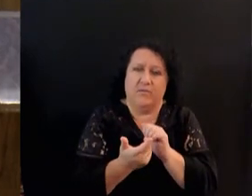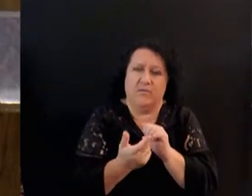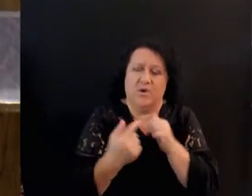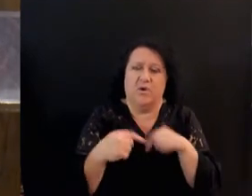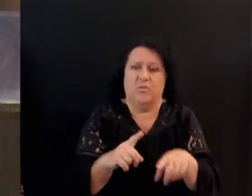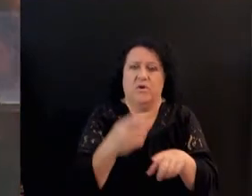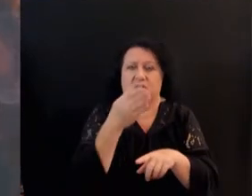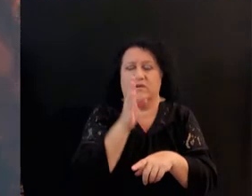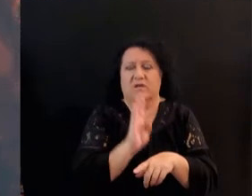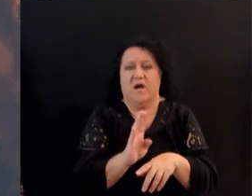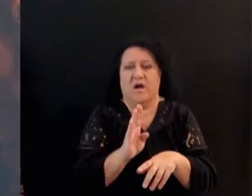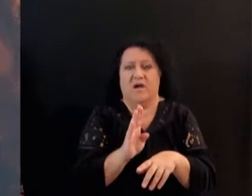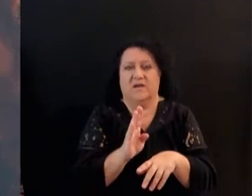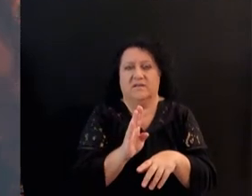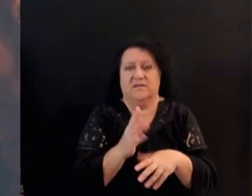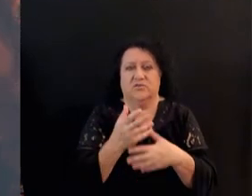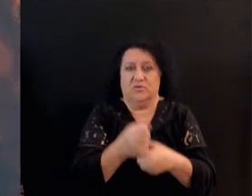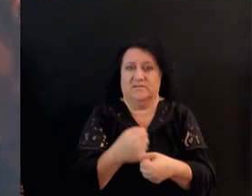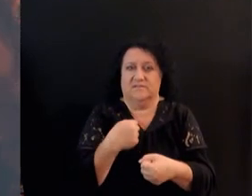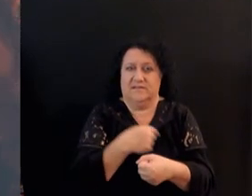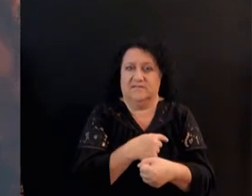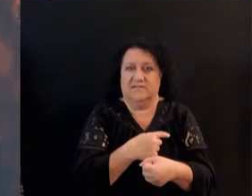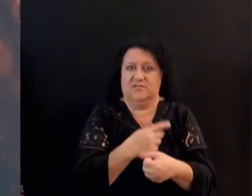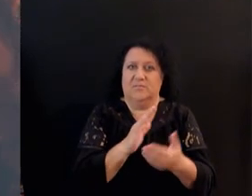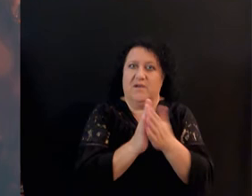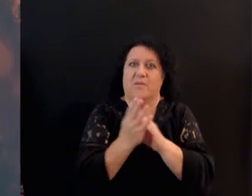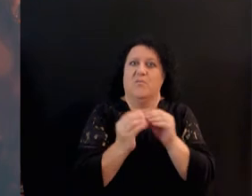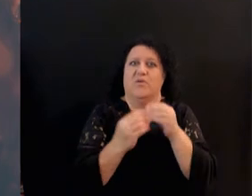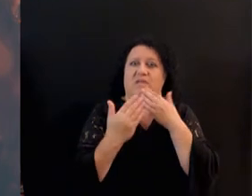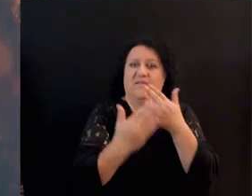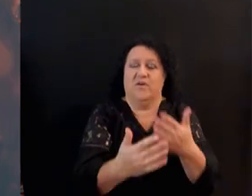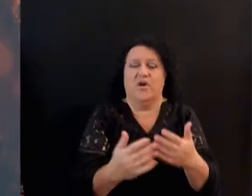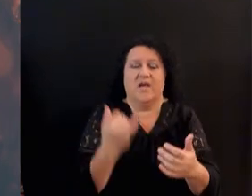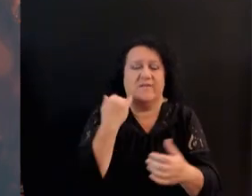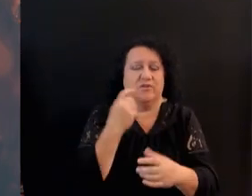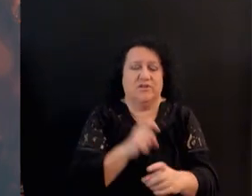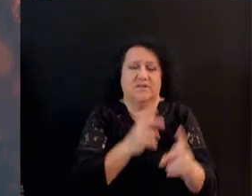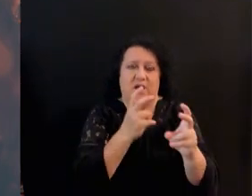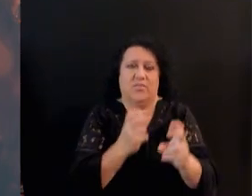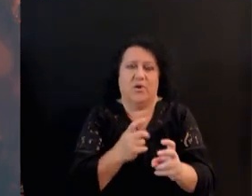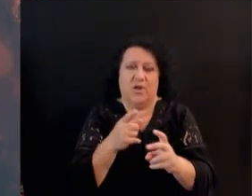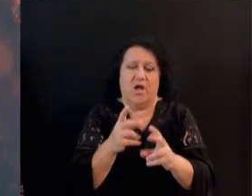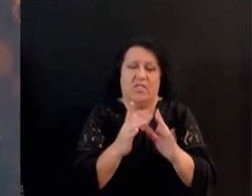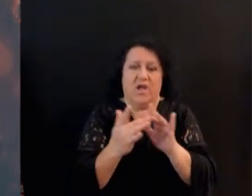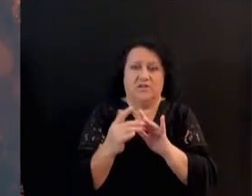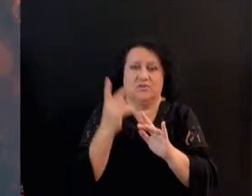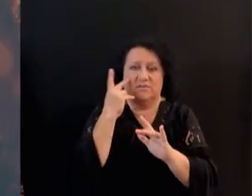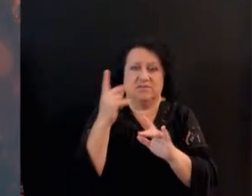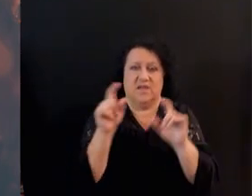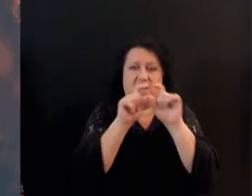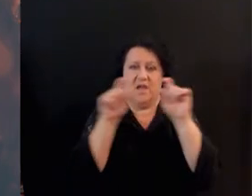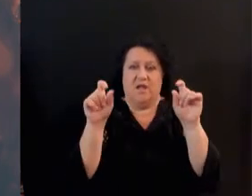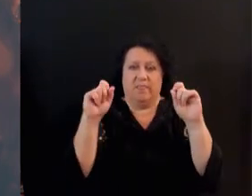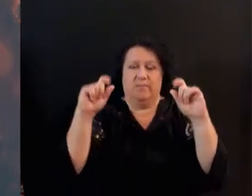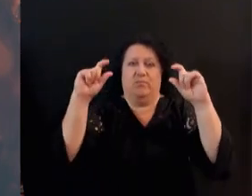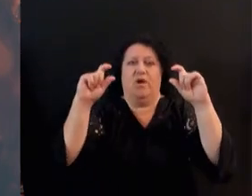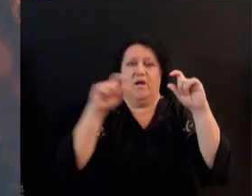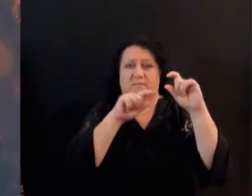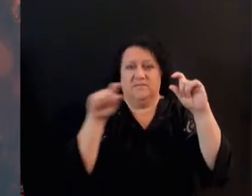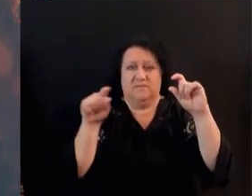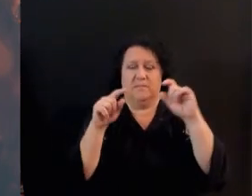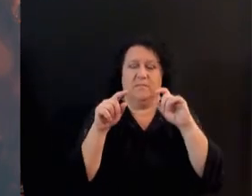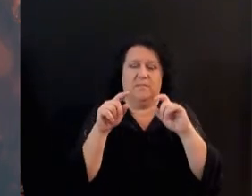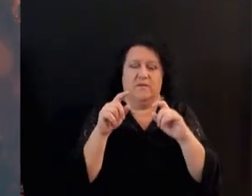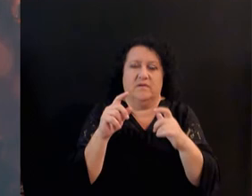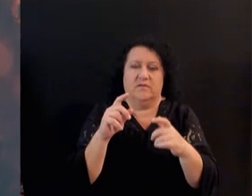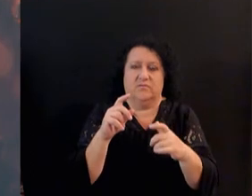Him? If you need to download this online, you can do it. You can see the prompts on the screen. You absolutely can do that. We'll have on social